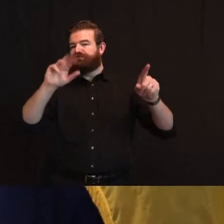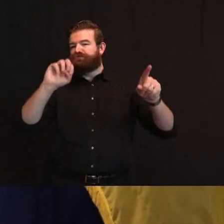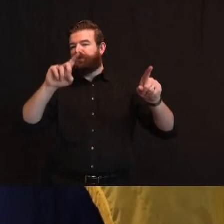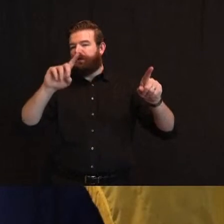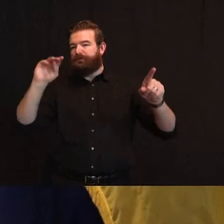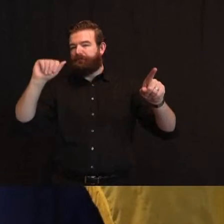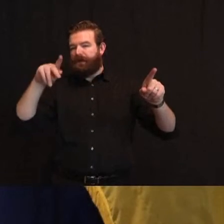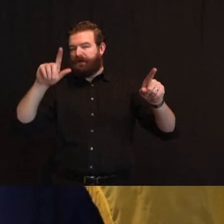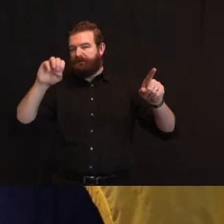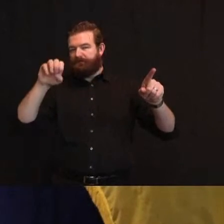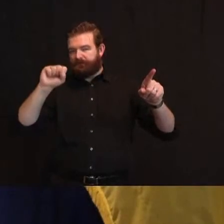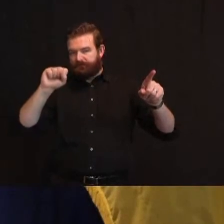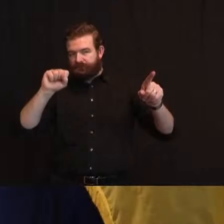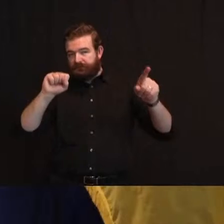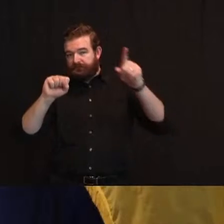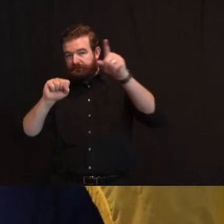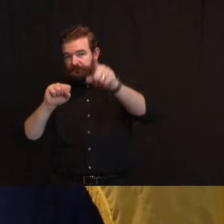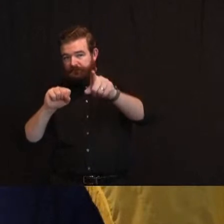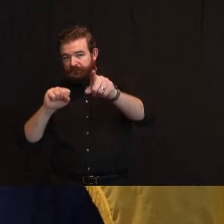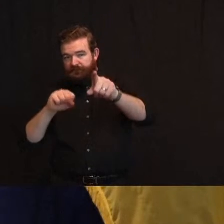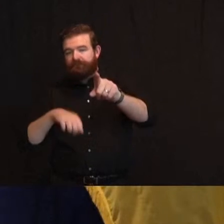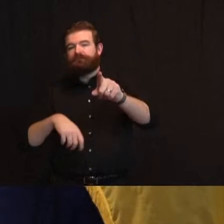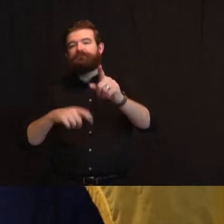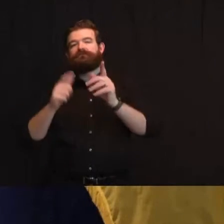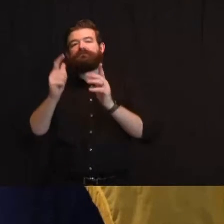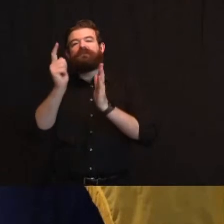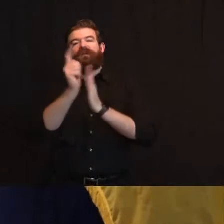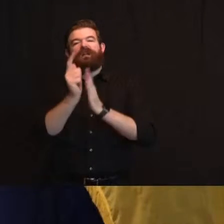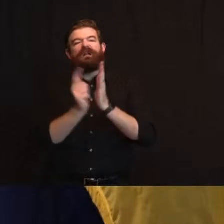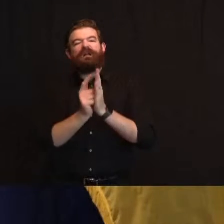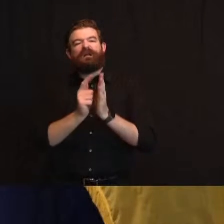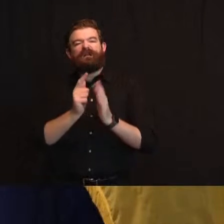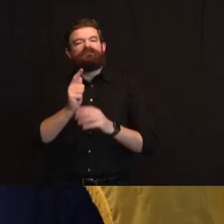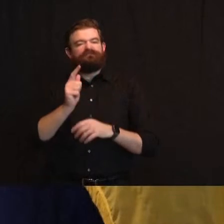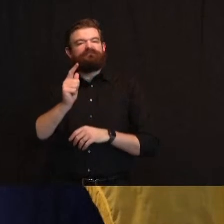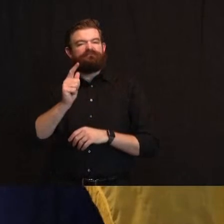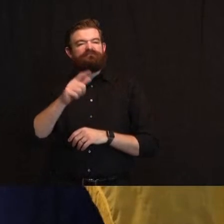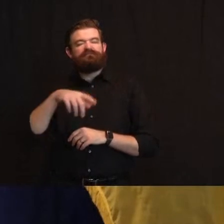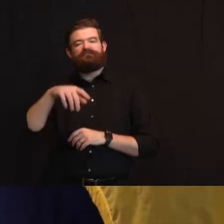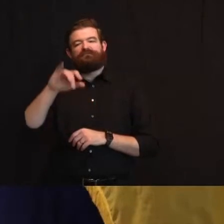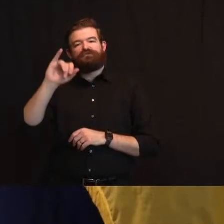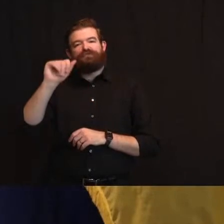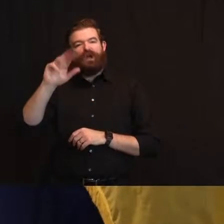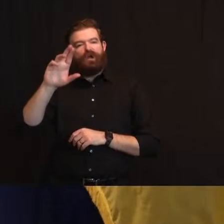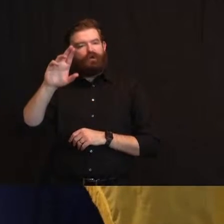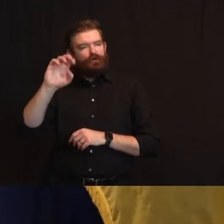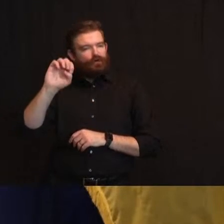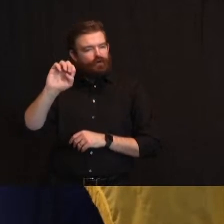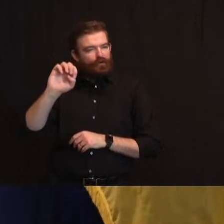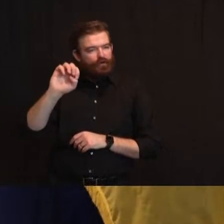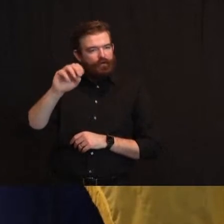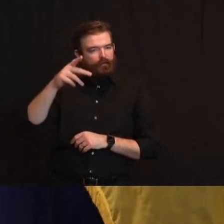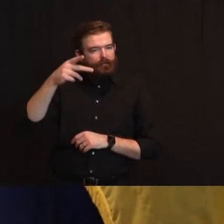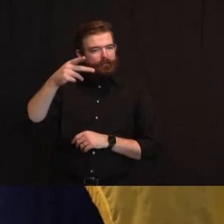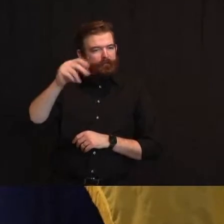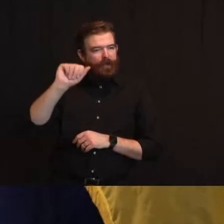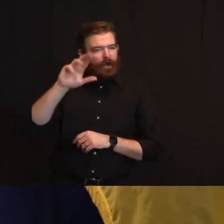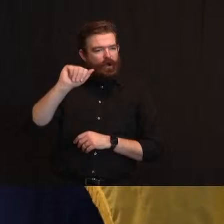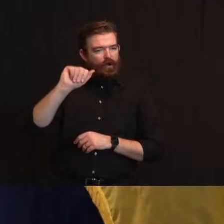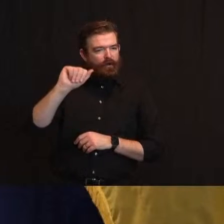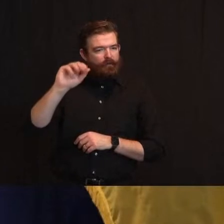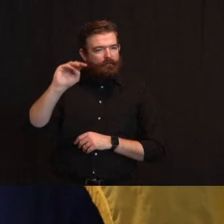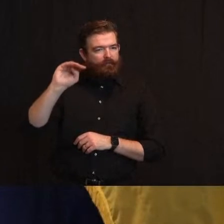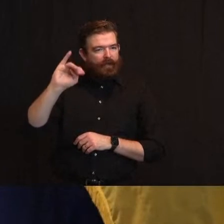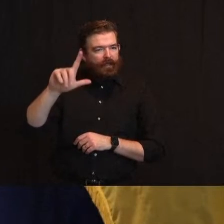Garg. Part of the reason why we're an hour behind, and I'm a couple of minutes later, and Judy knows this, Judy and I came from, I think, a really productive,